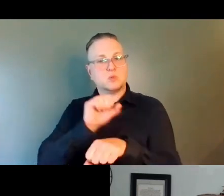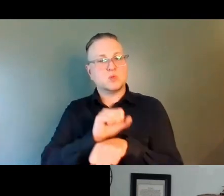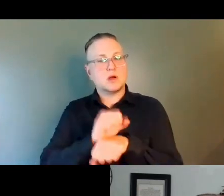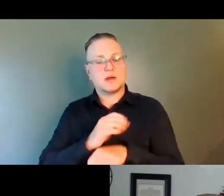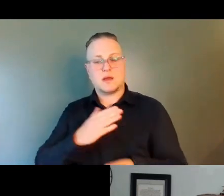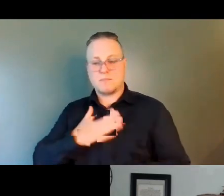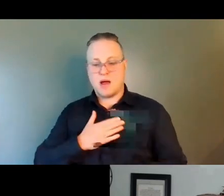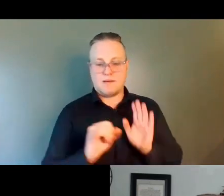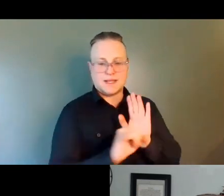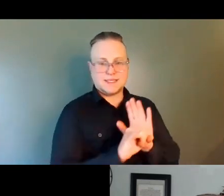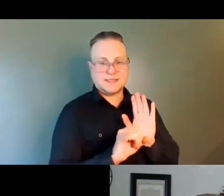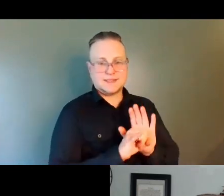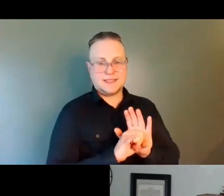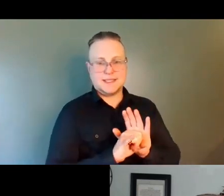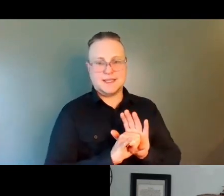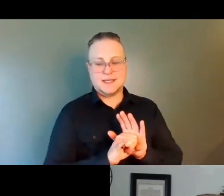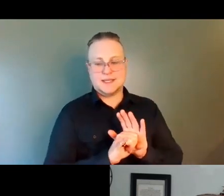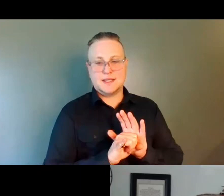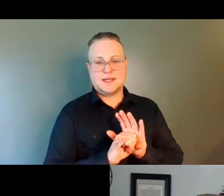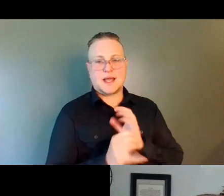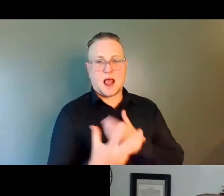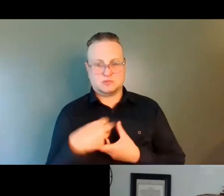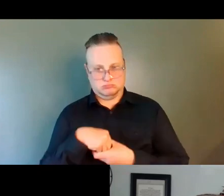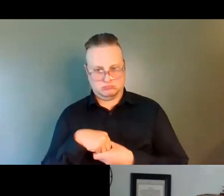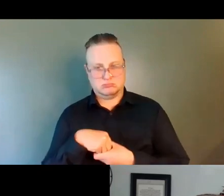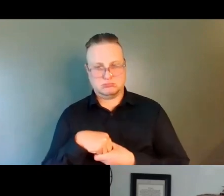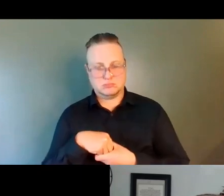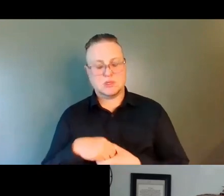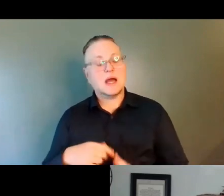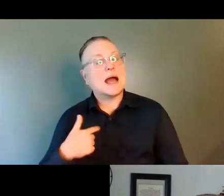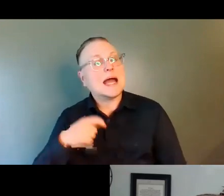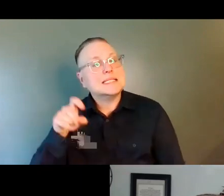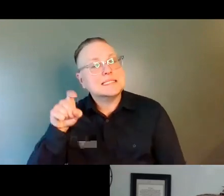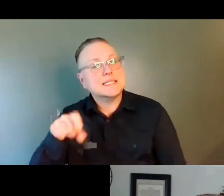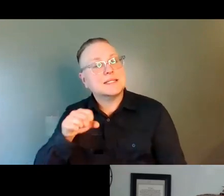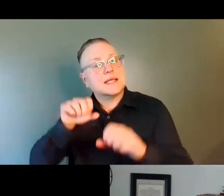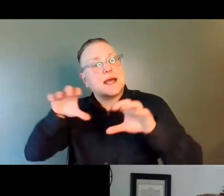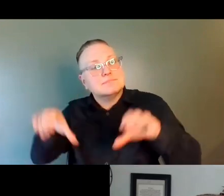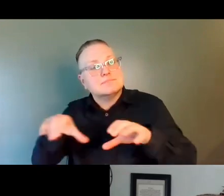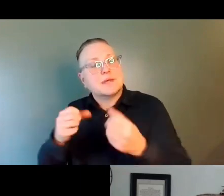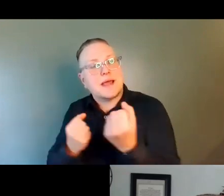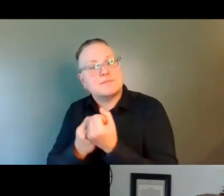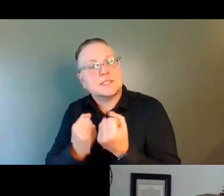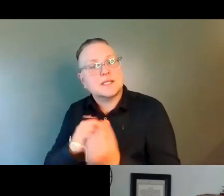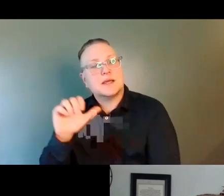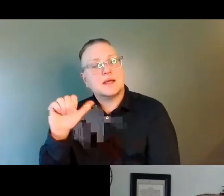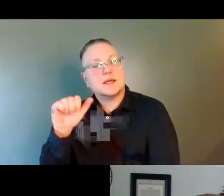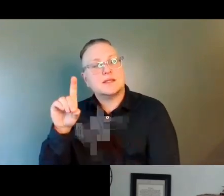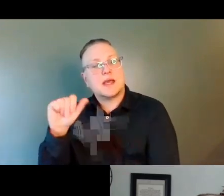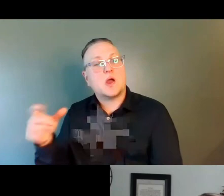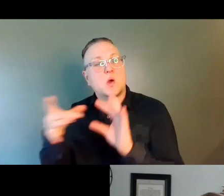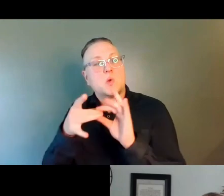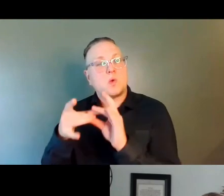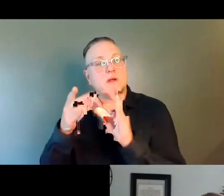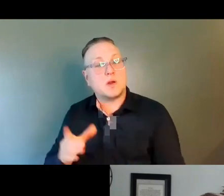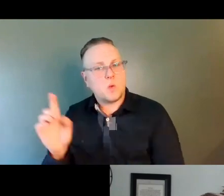identity. Where I really needed the advocacy, though, of the ADA coordinator was in helping to educate my manager and